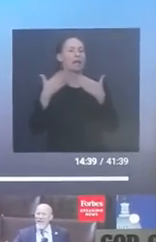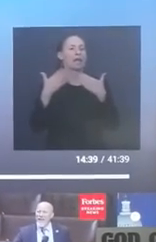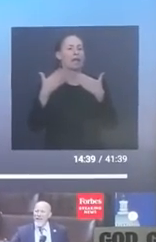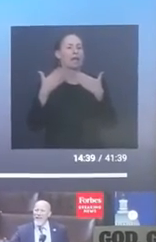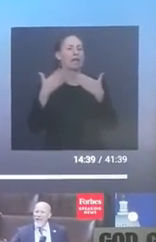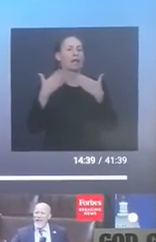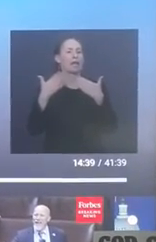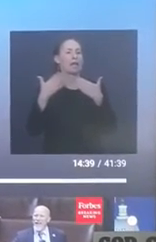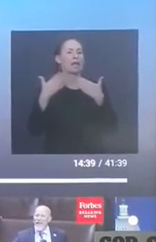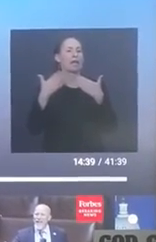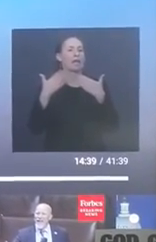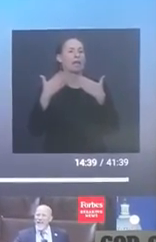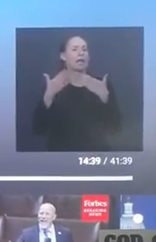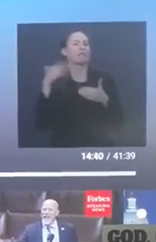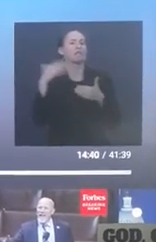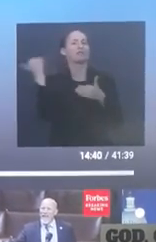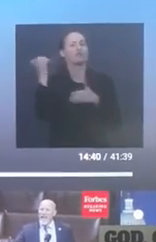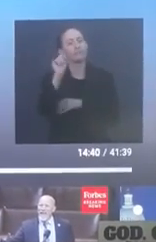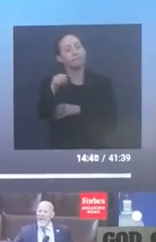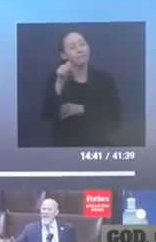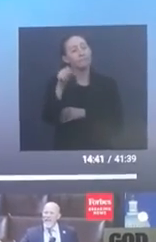Ducey.